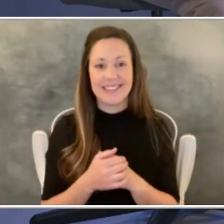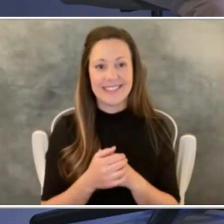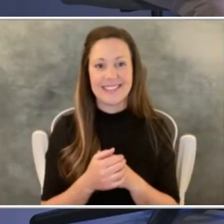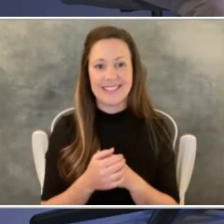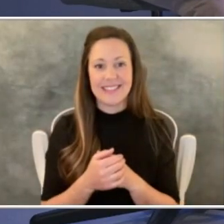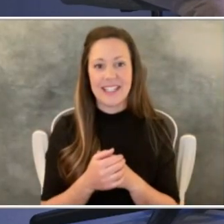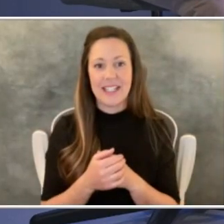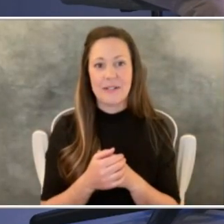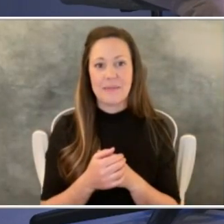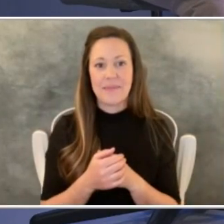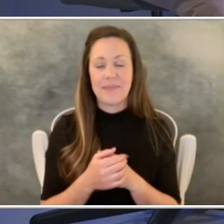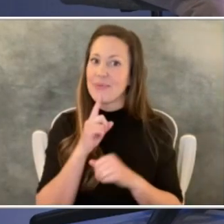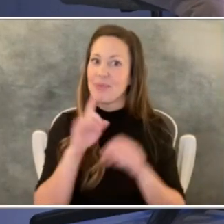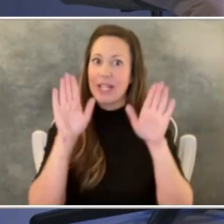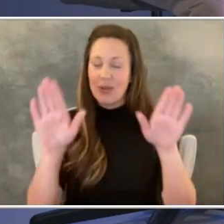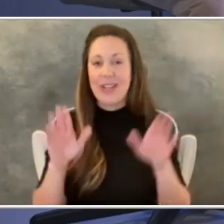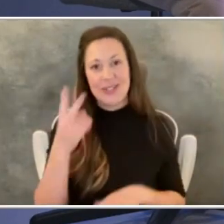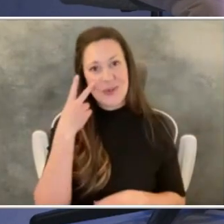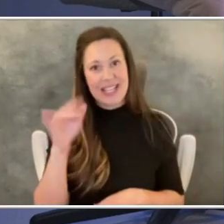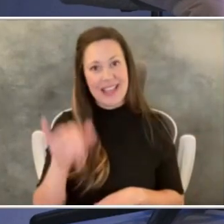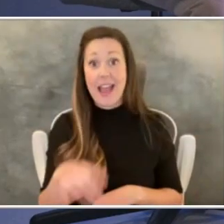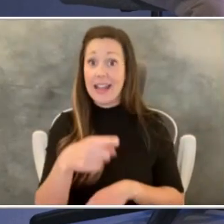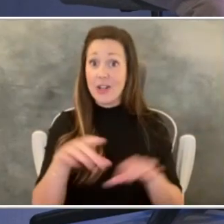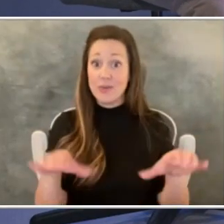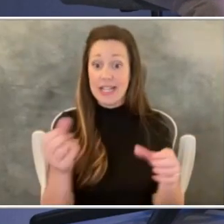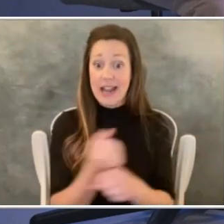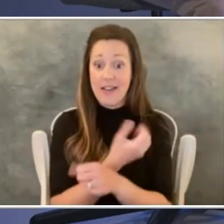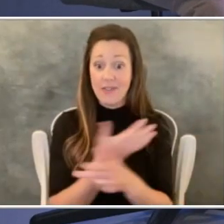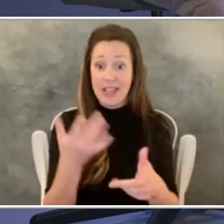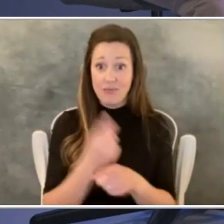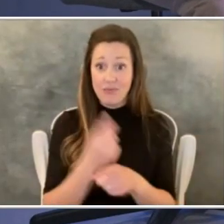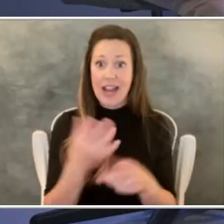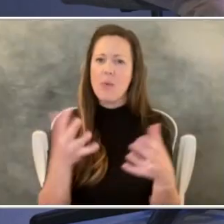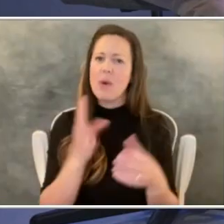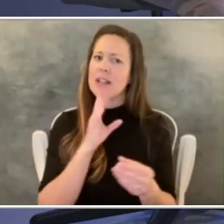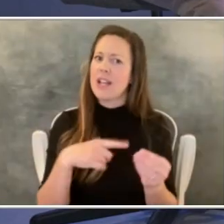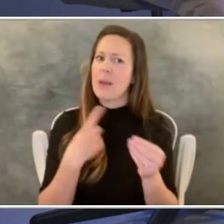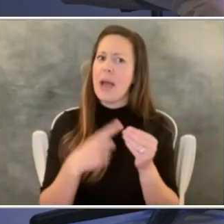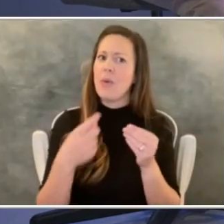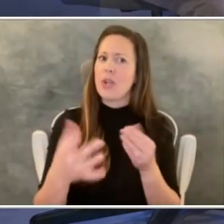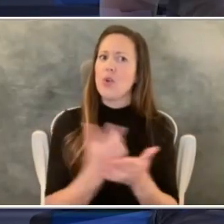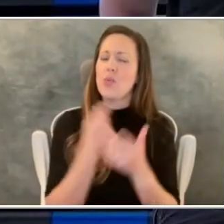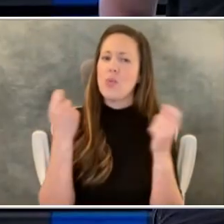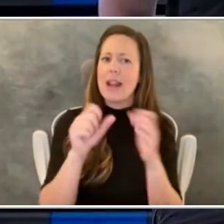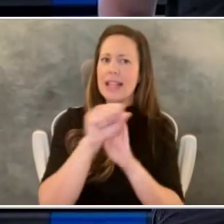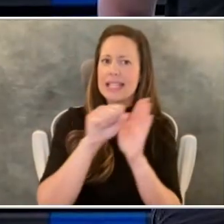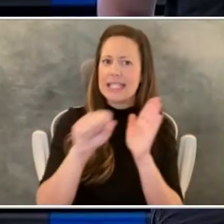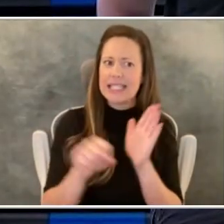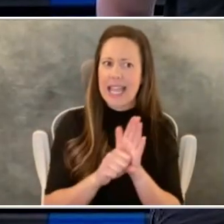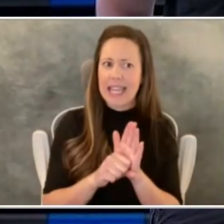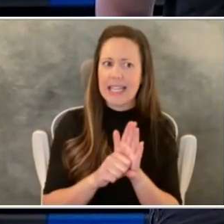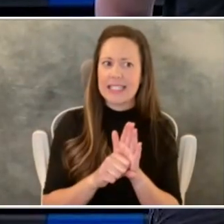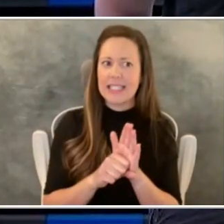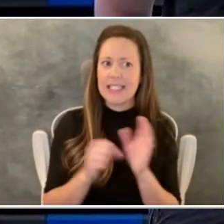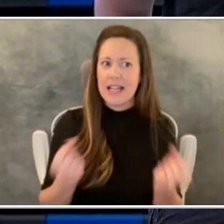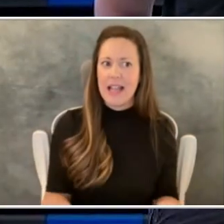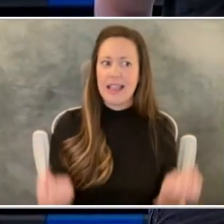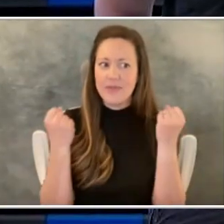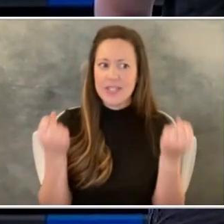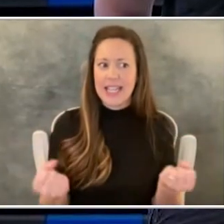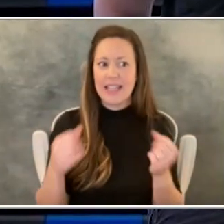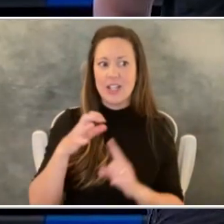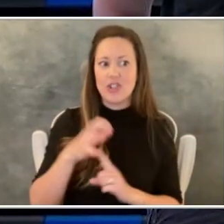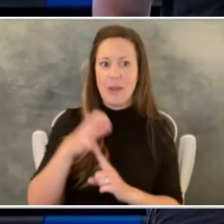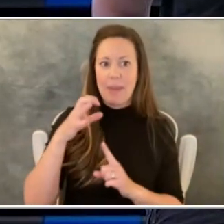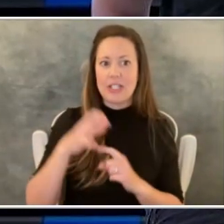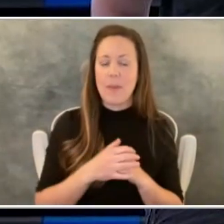And it's really great to see. And you did everything right, because I want to talk about when you won the state powerlifting championship. What went through your mind